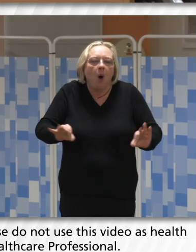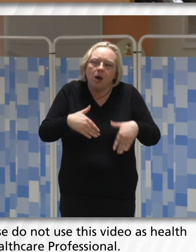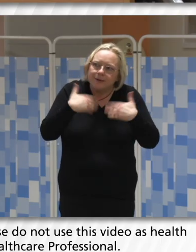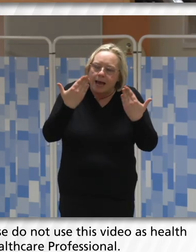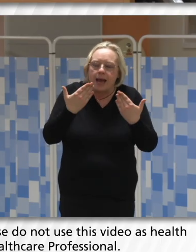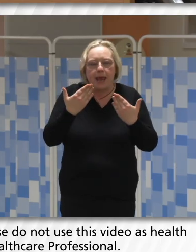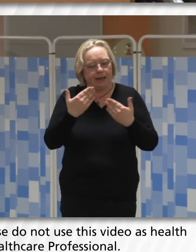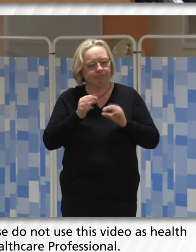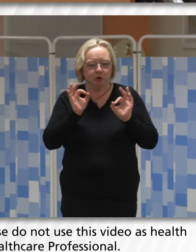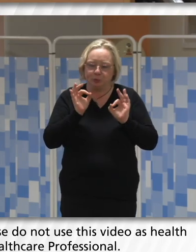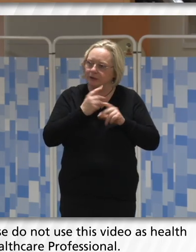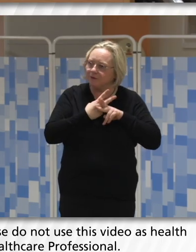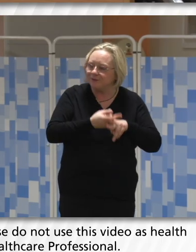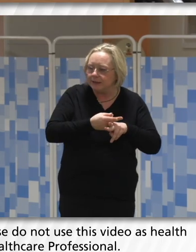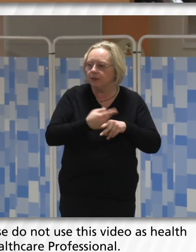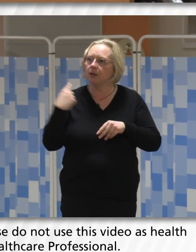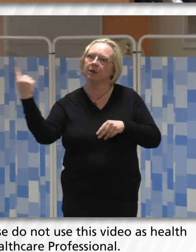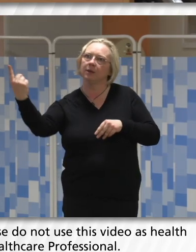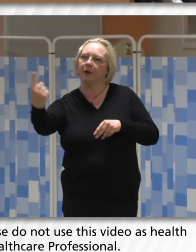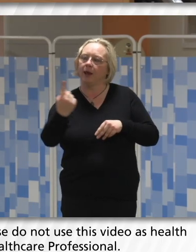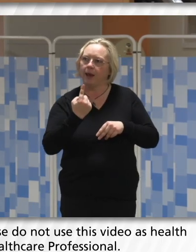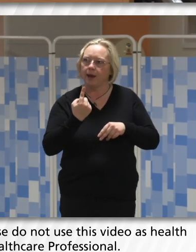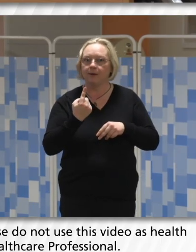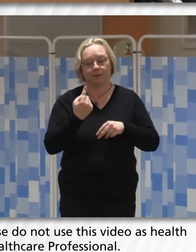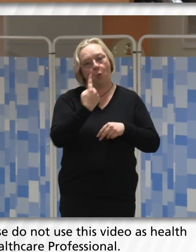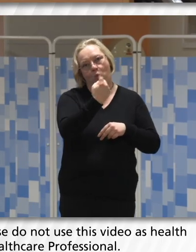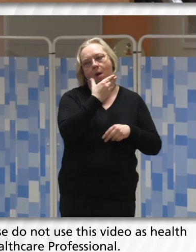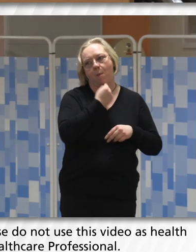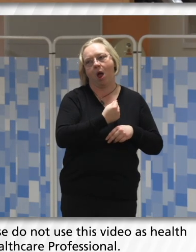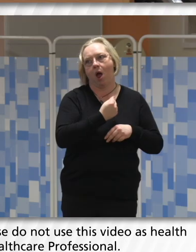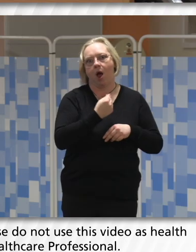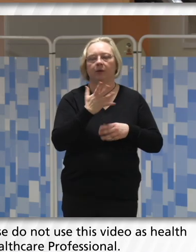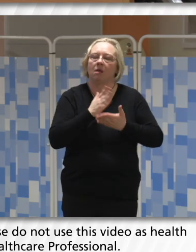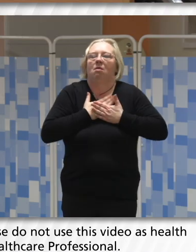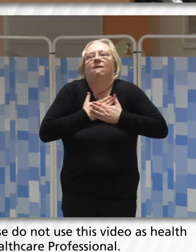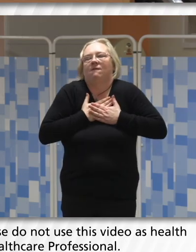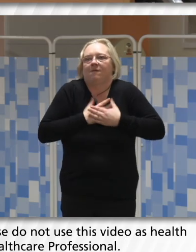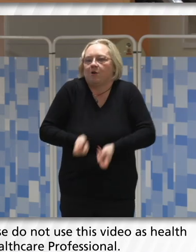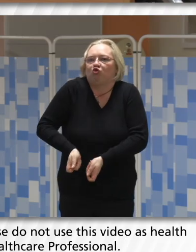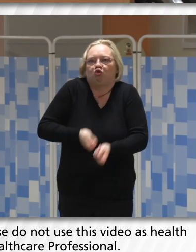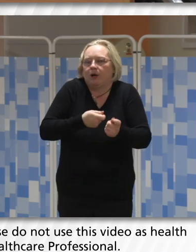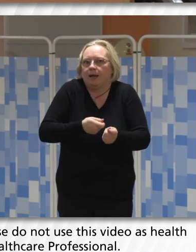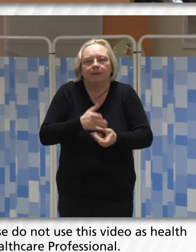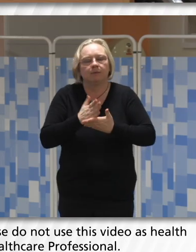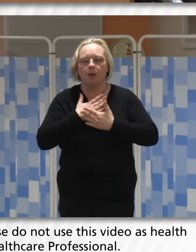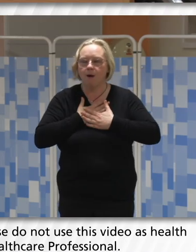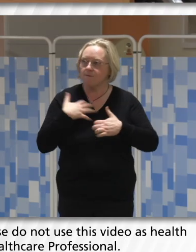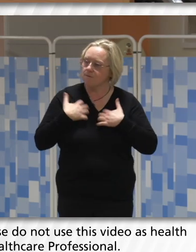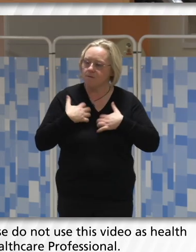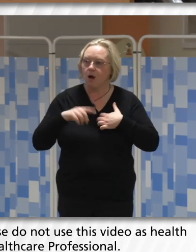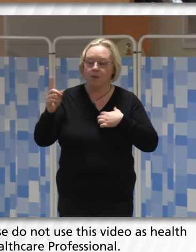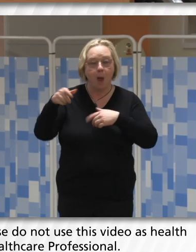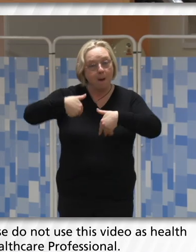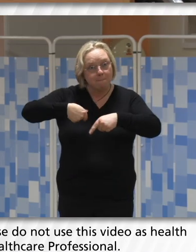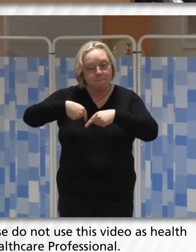and then someone comes in, and there was a gent who really is really into his cricket, and he was talking to the players, and it's really nice to have the